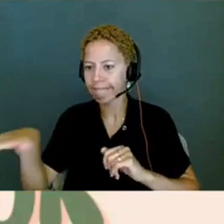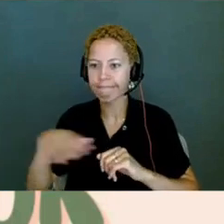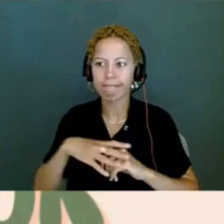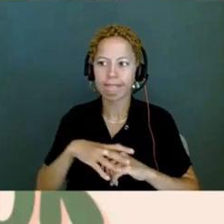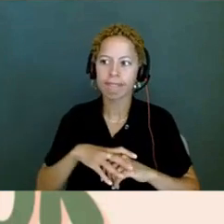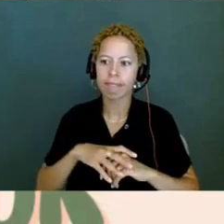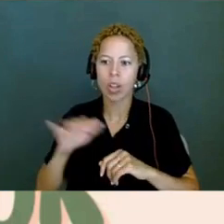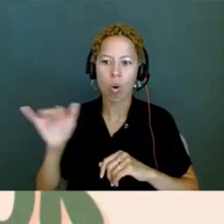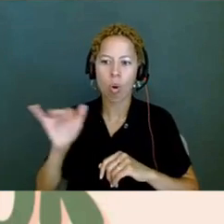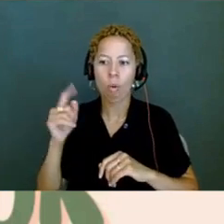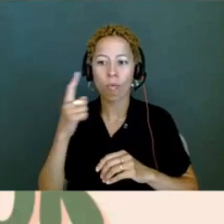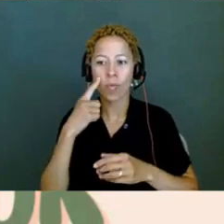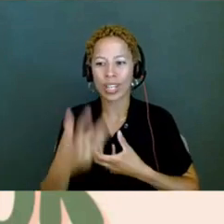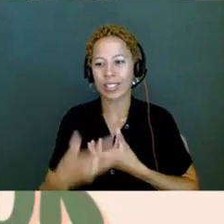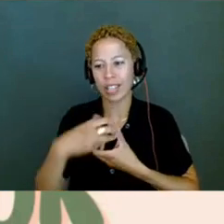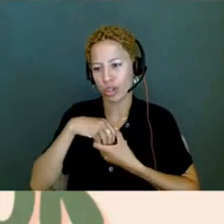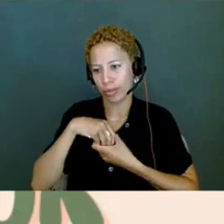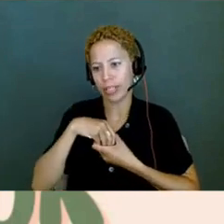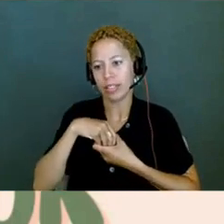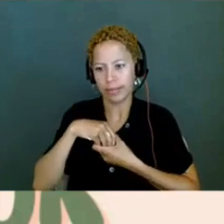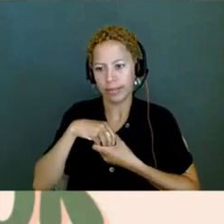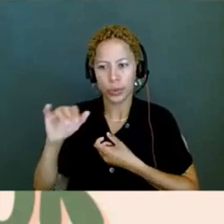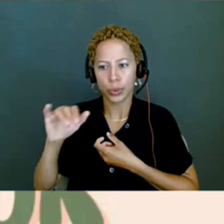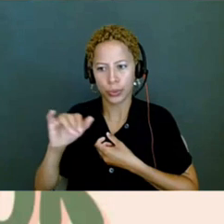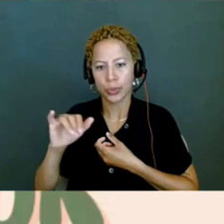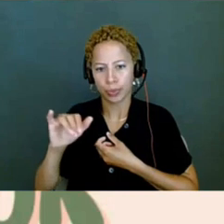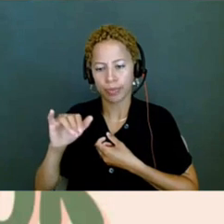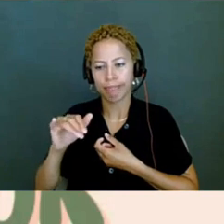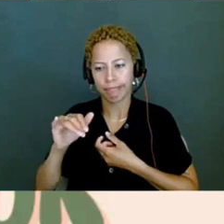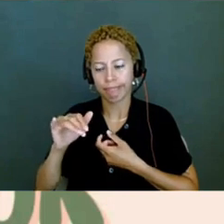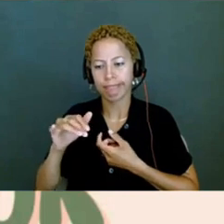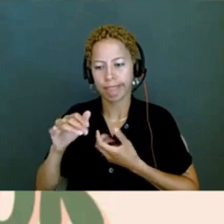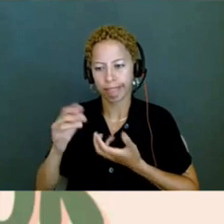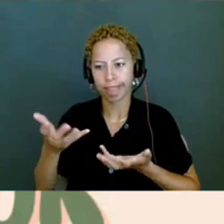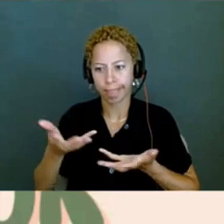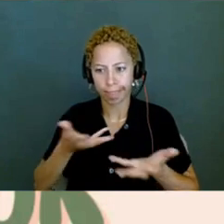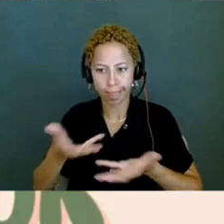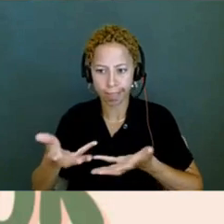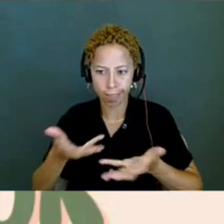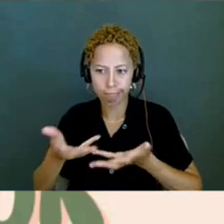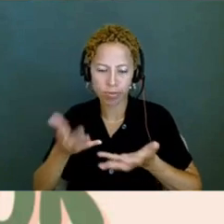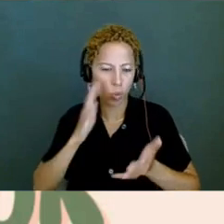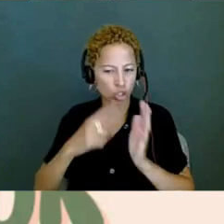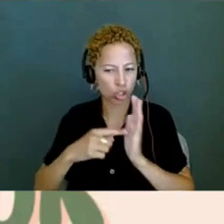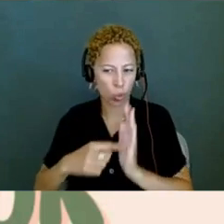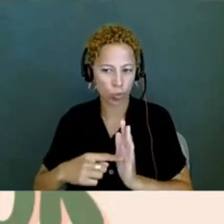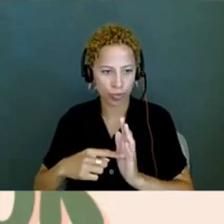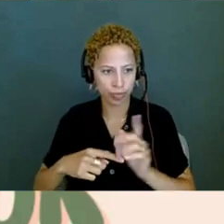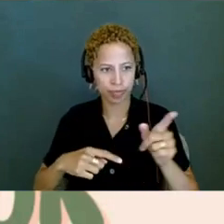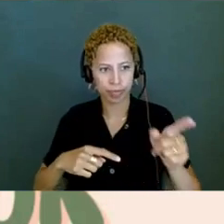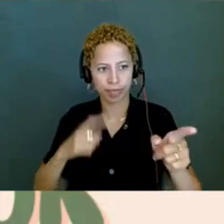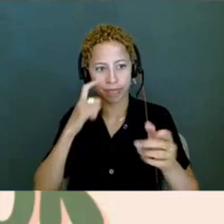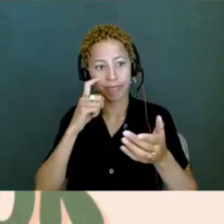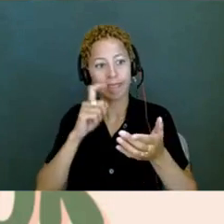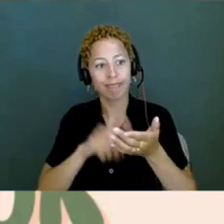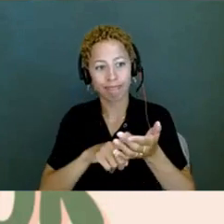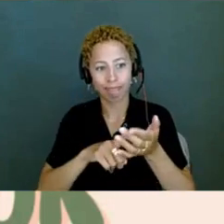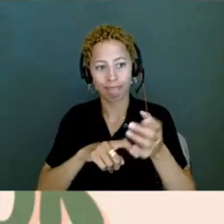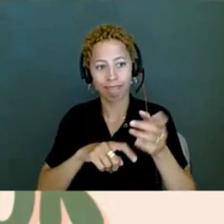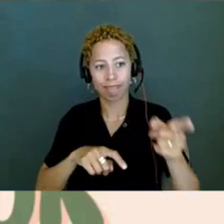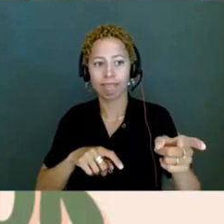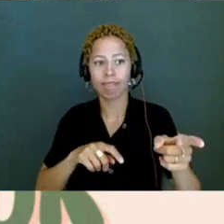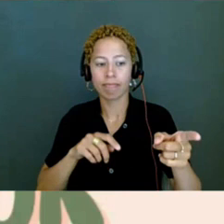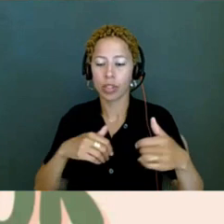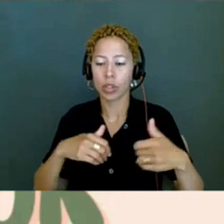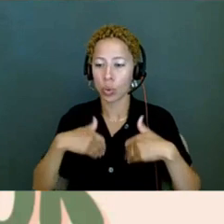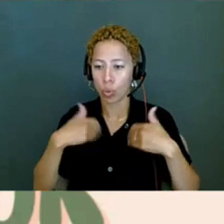for engagement, which I will show you next. So you can see here on the side, I have a Facebook group for